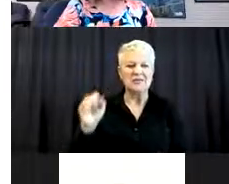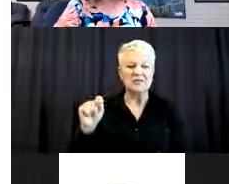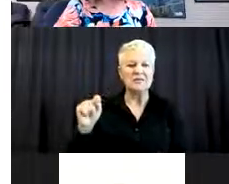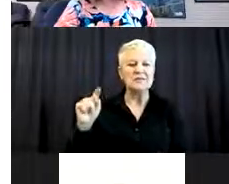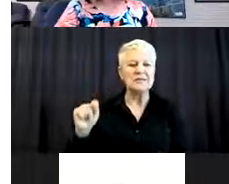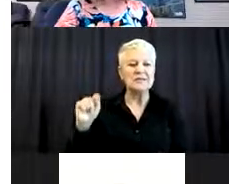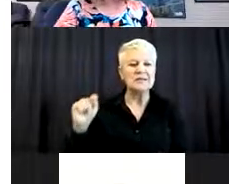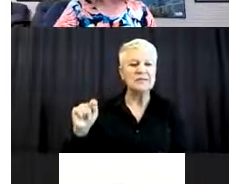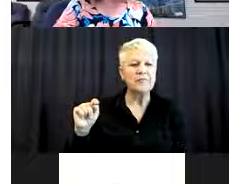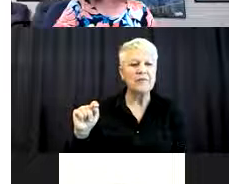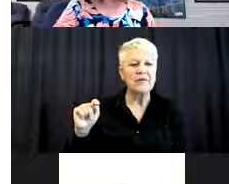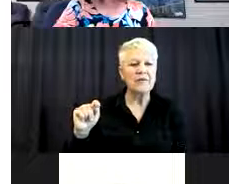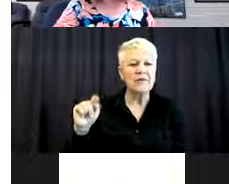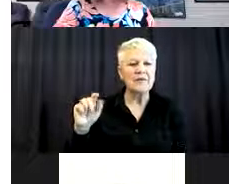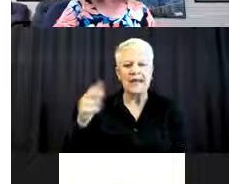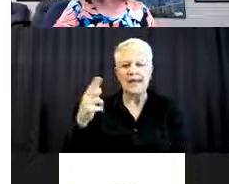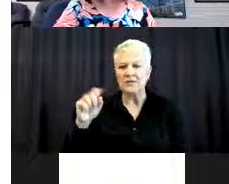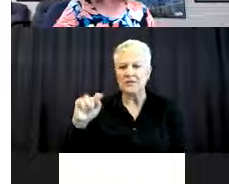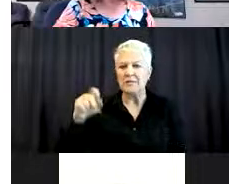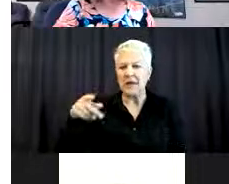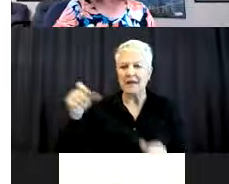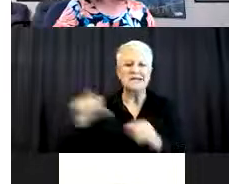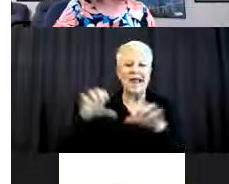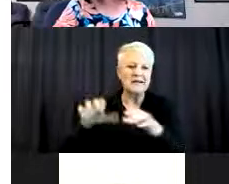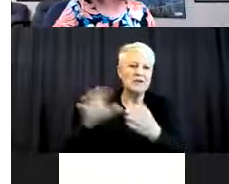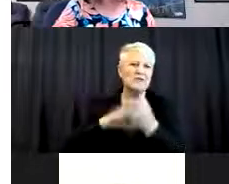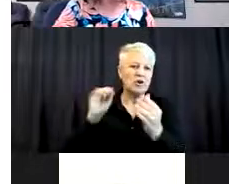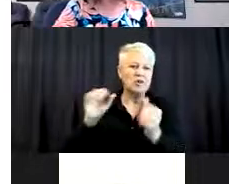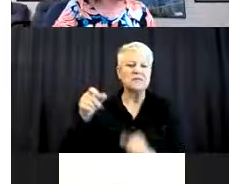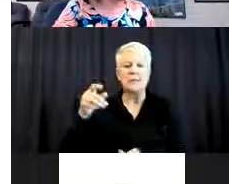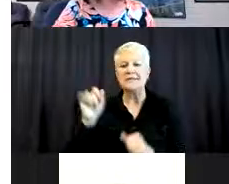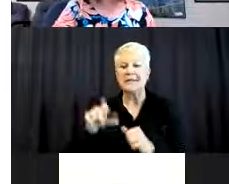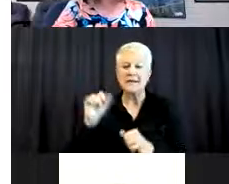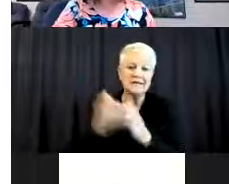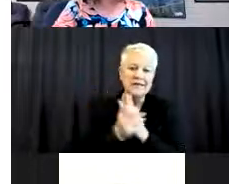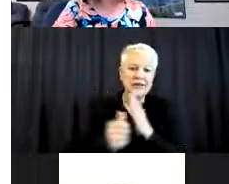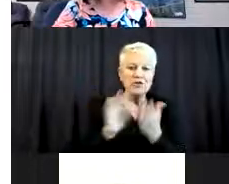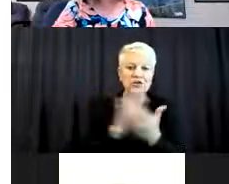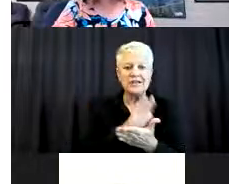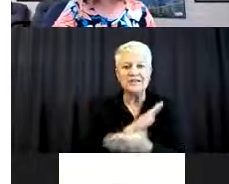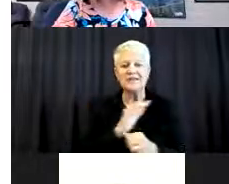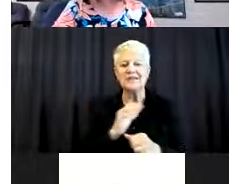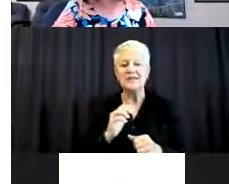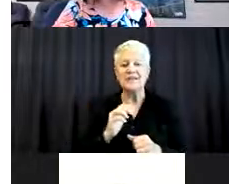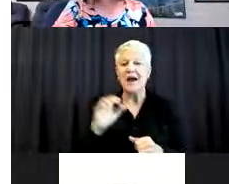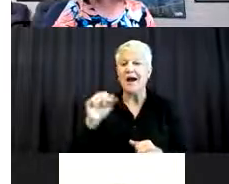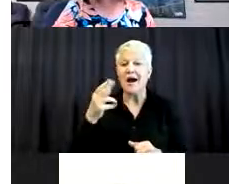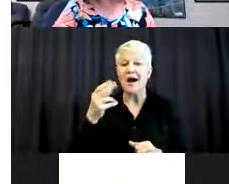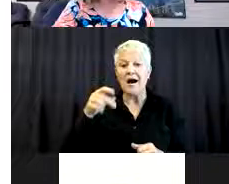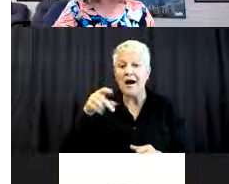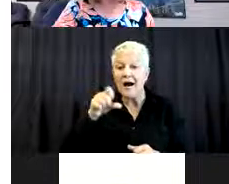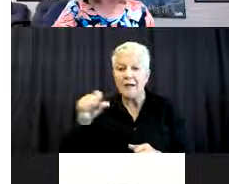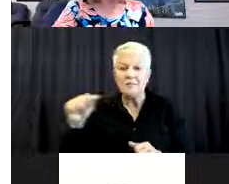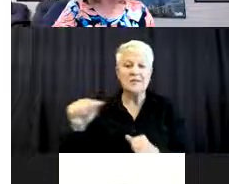https://activelearningspace.org, is a whole bunch of things. Active learning planning sheet, a skills sheet, a little room and HOPS address, and ESF board and support